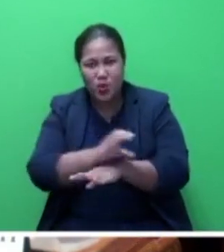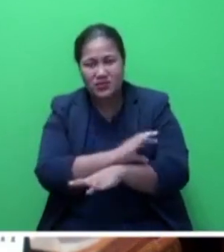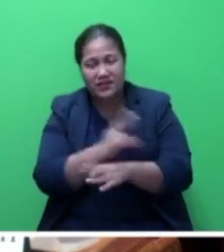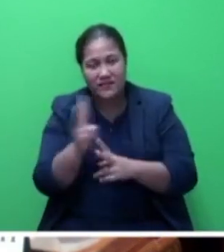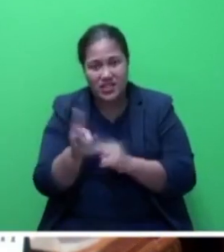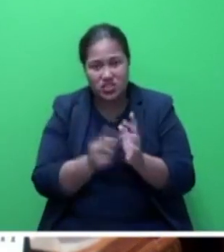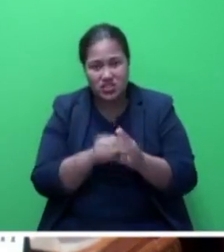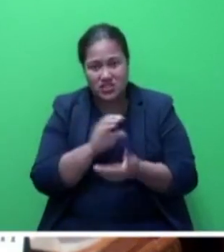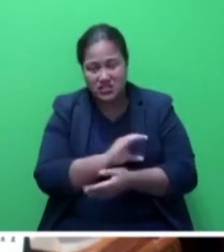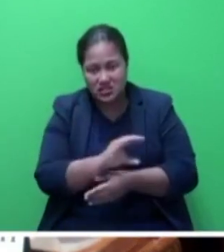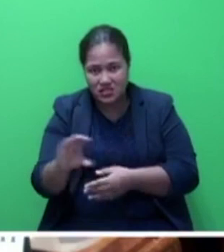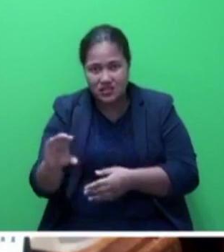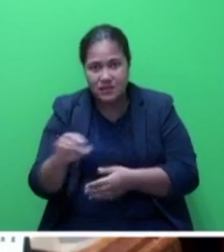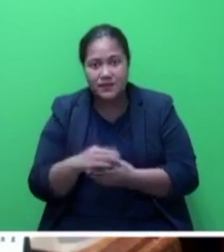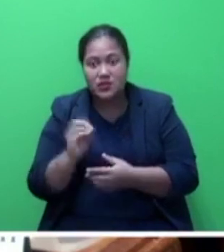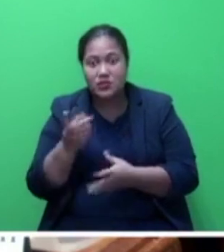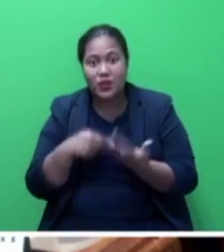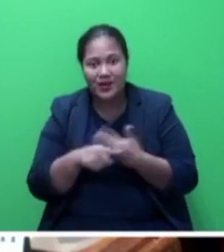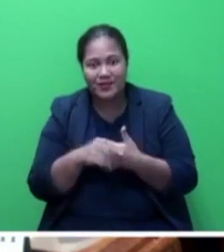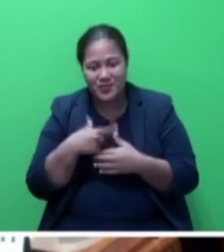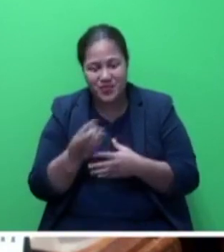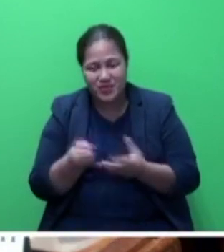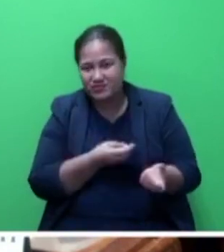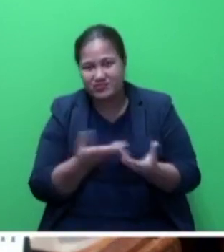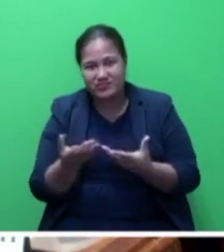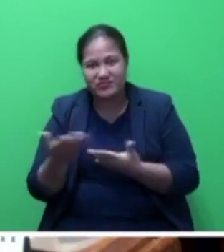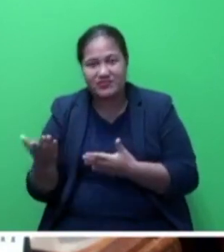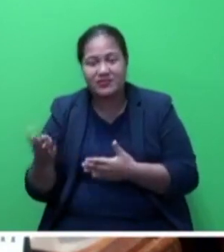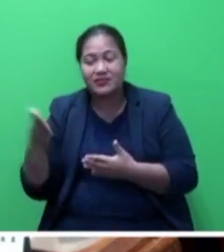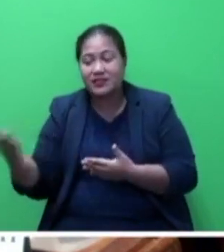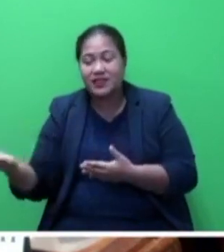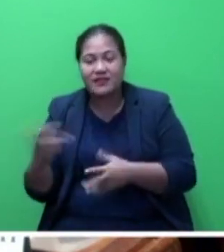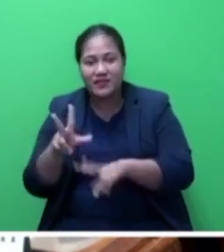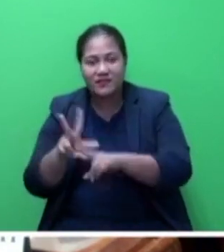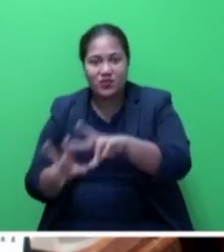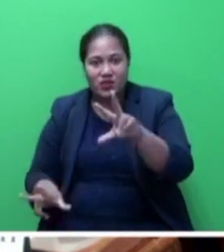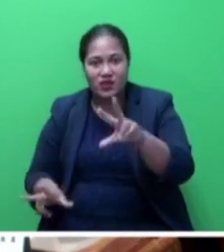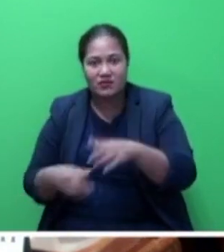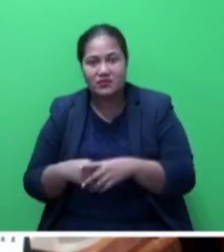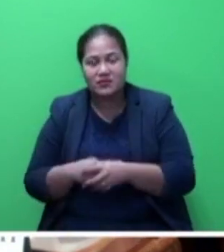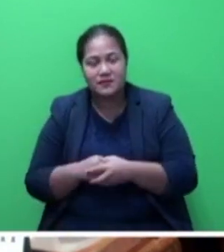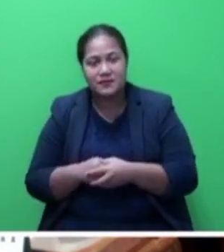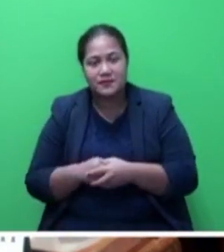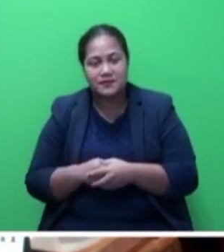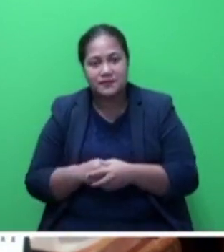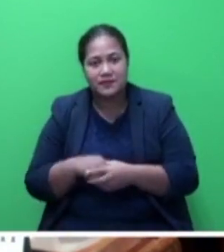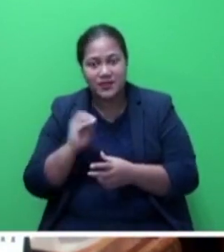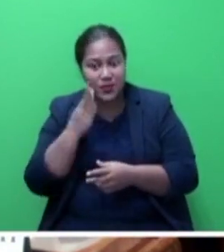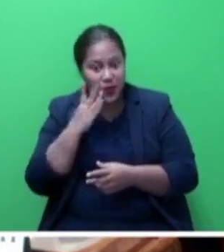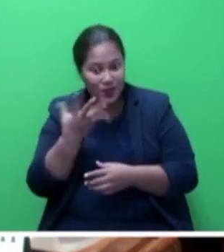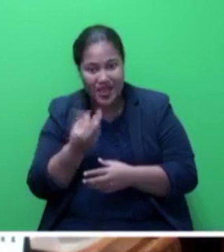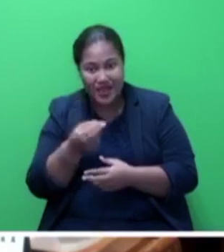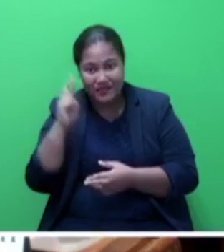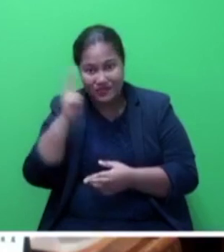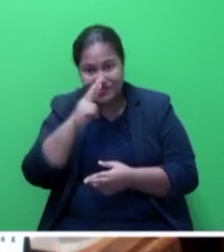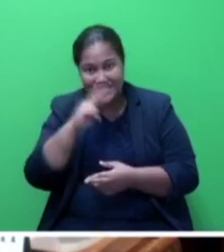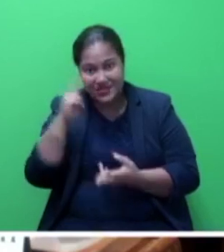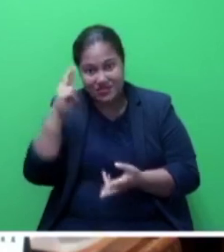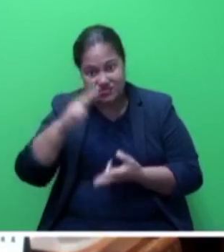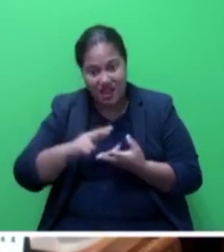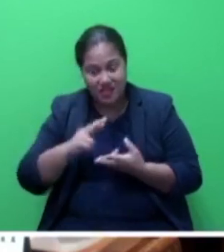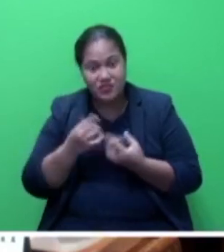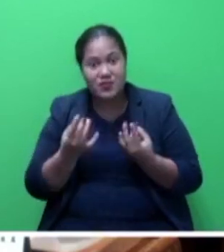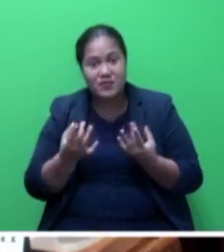we deployed this in Wonolevu, and we should be able, in terms of risk reduction and preparedness, be able